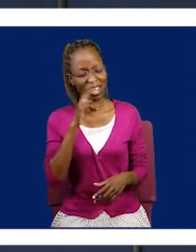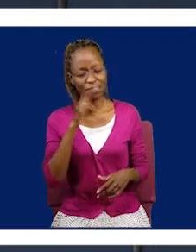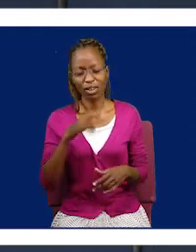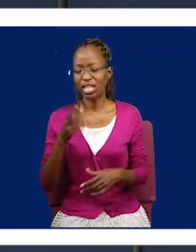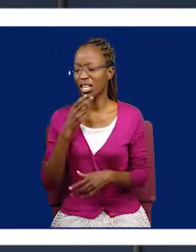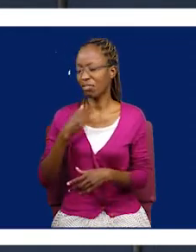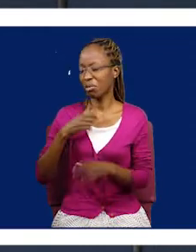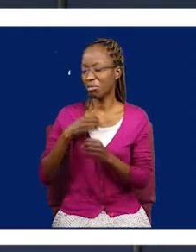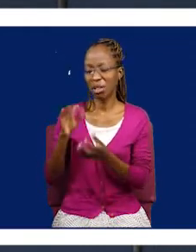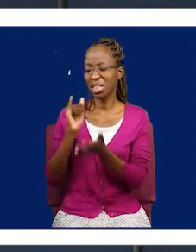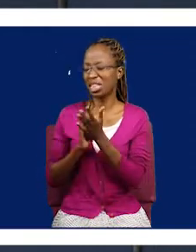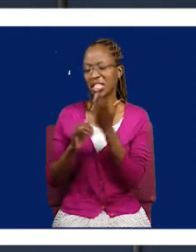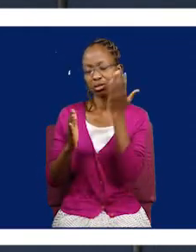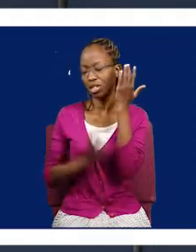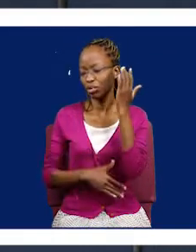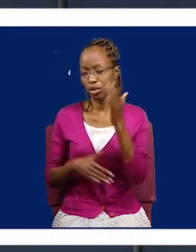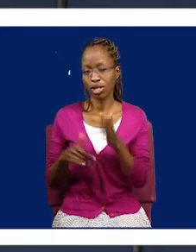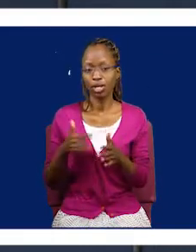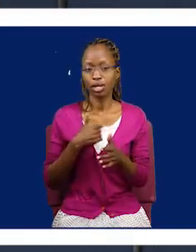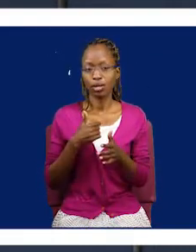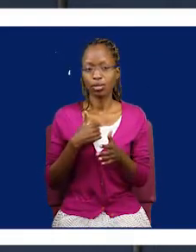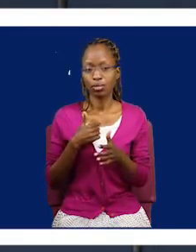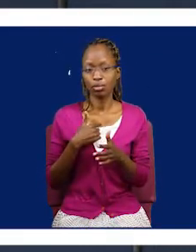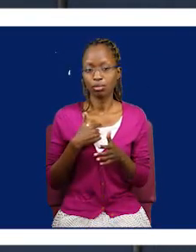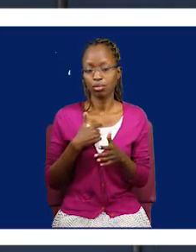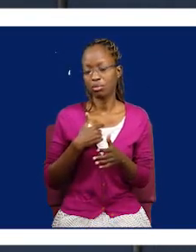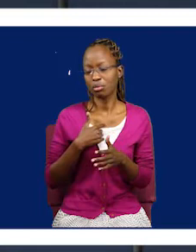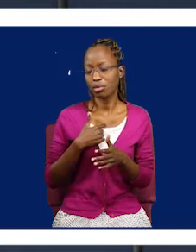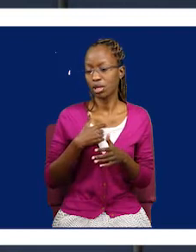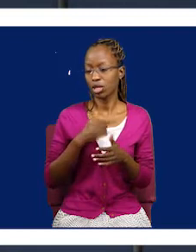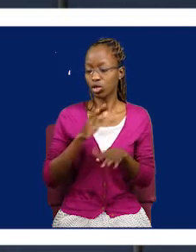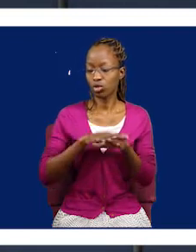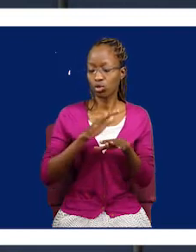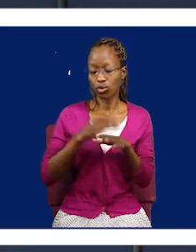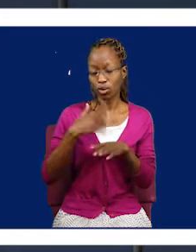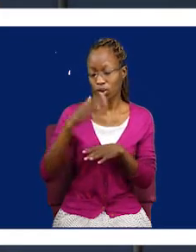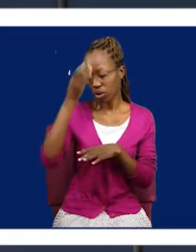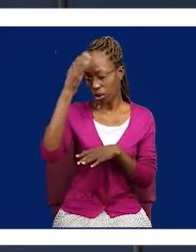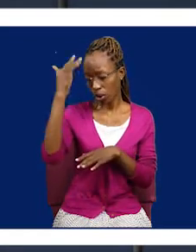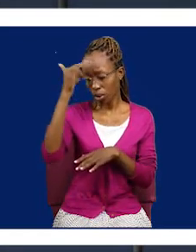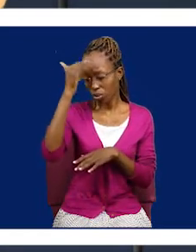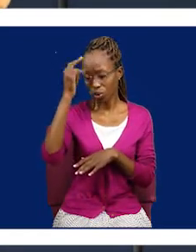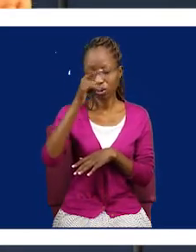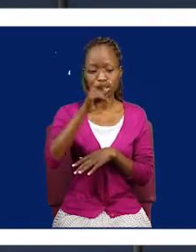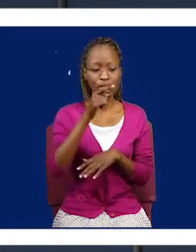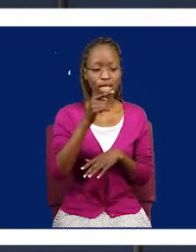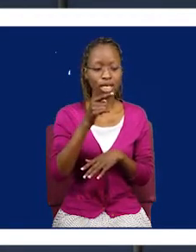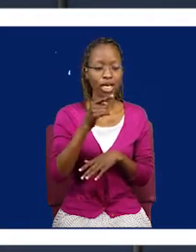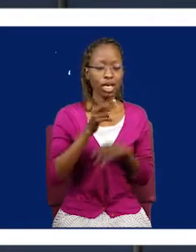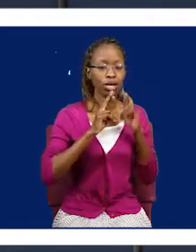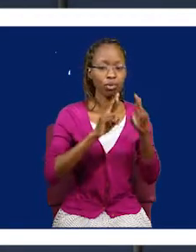Laugh at me. Mm-hmm. That's not very nice. I've got a right to be mad. After all, he told on me.